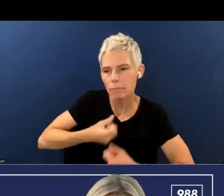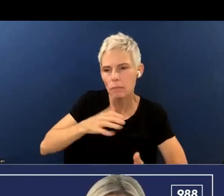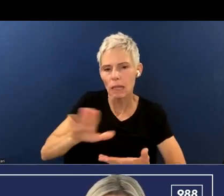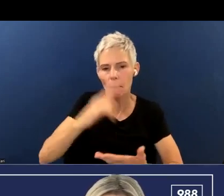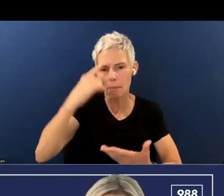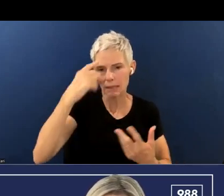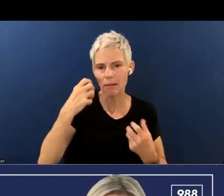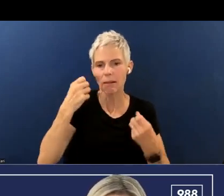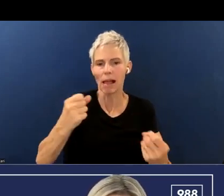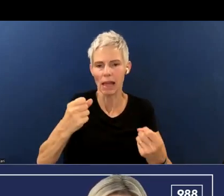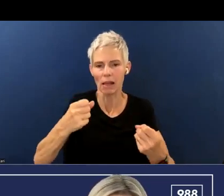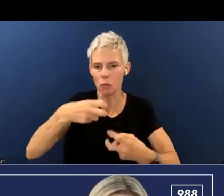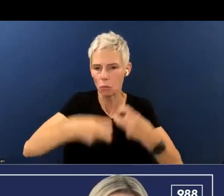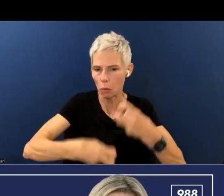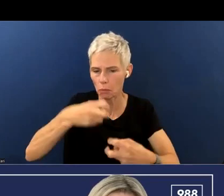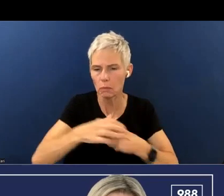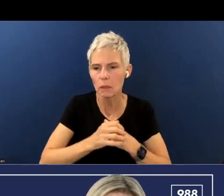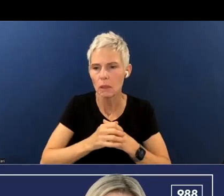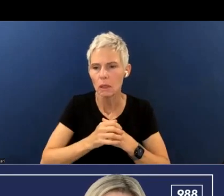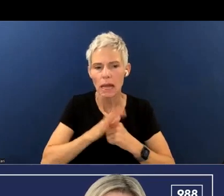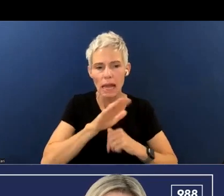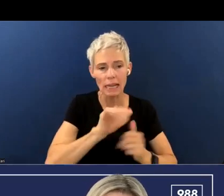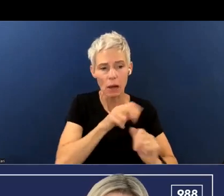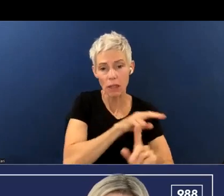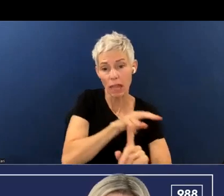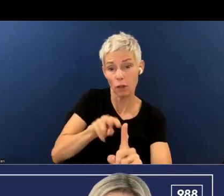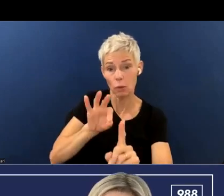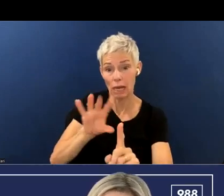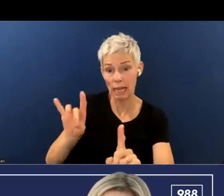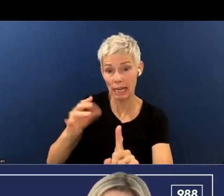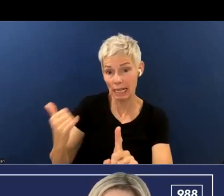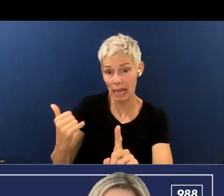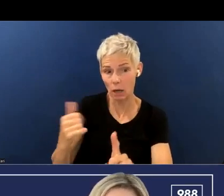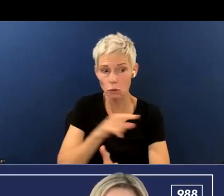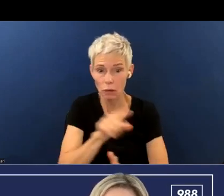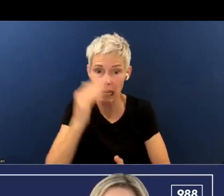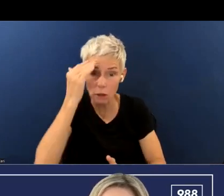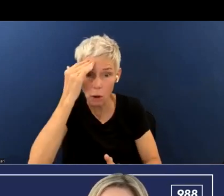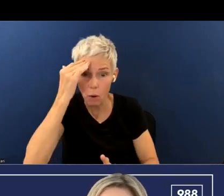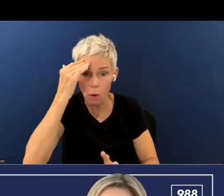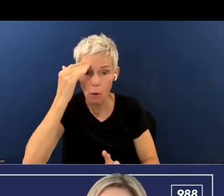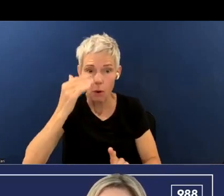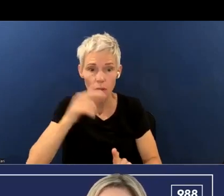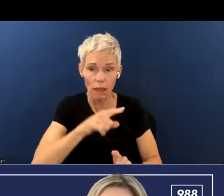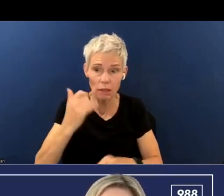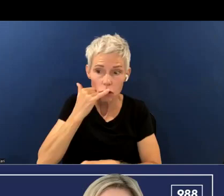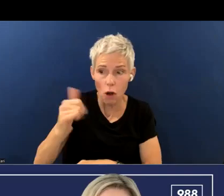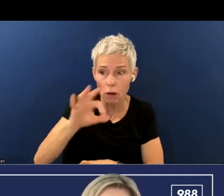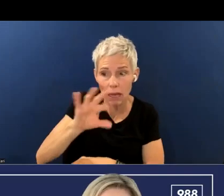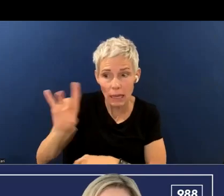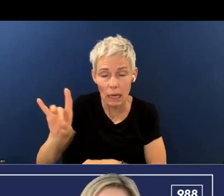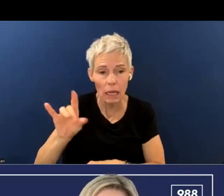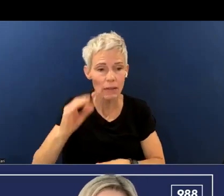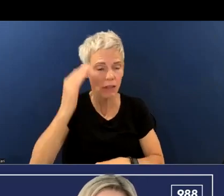or how they think about 988 now, and if they even know about it. If they do know about it, do they